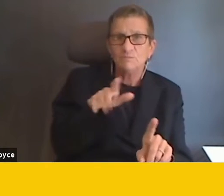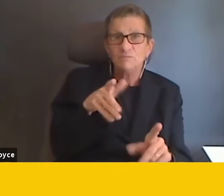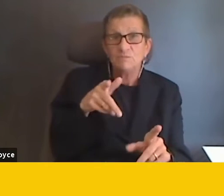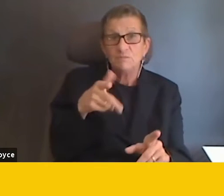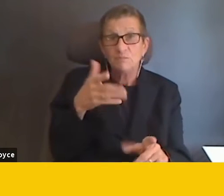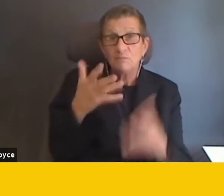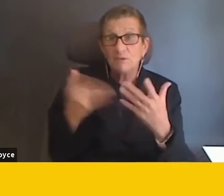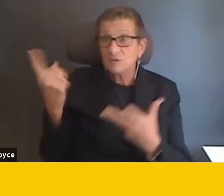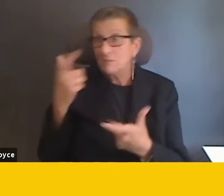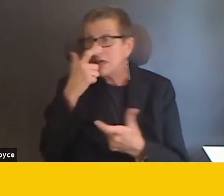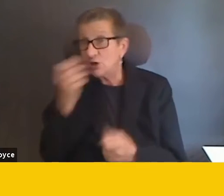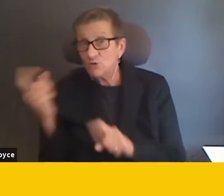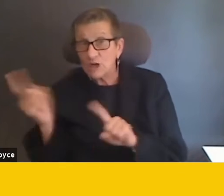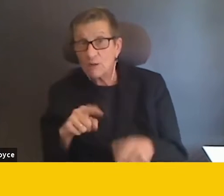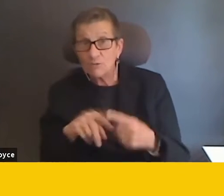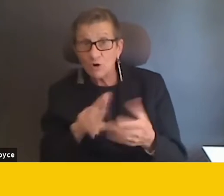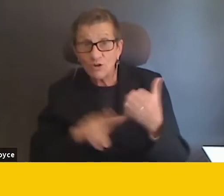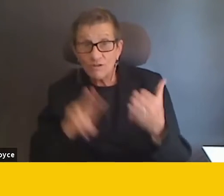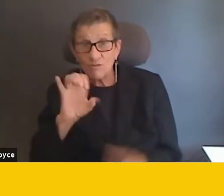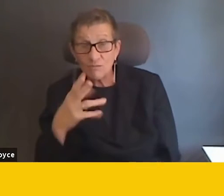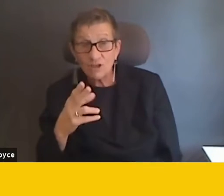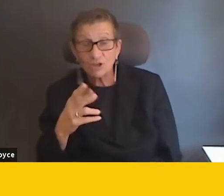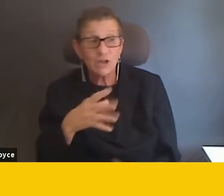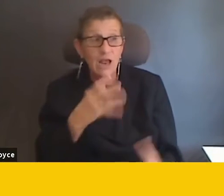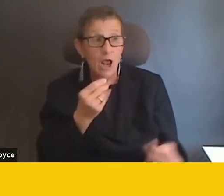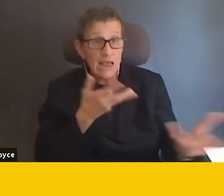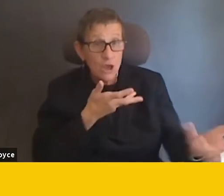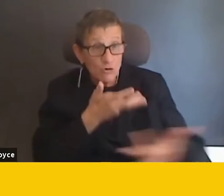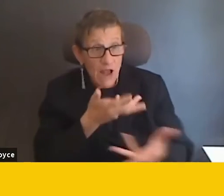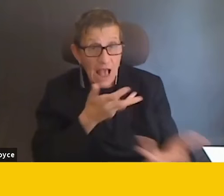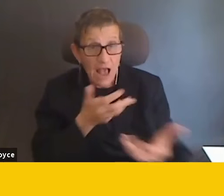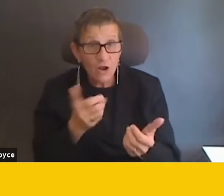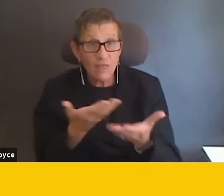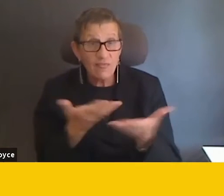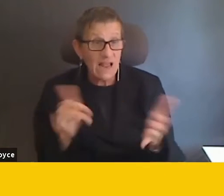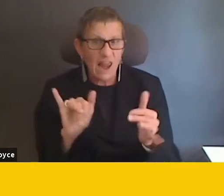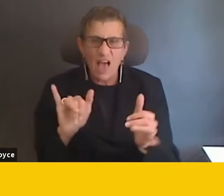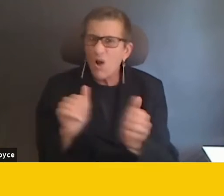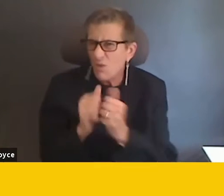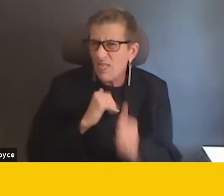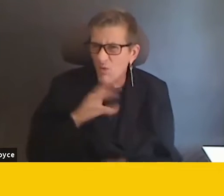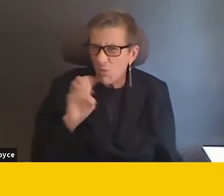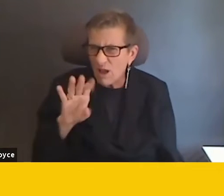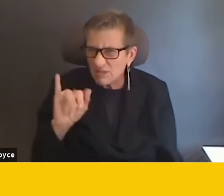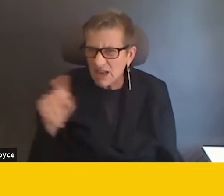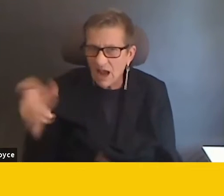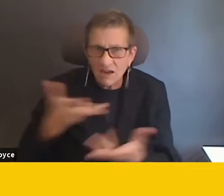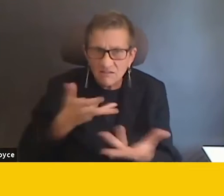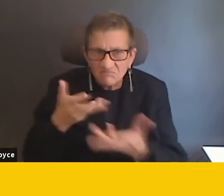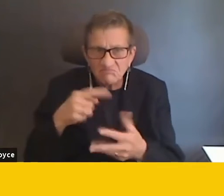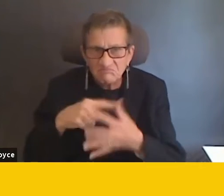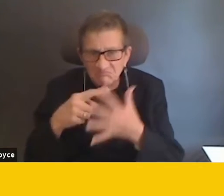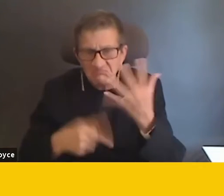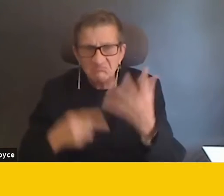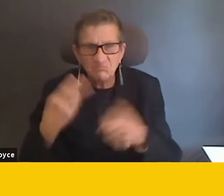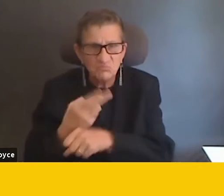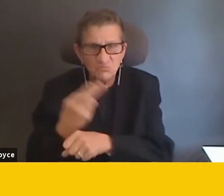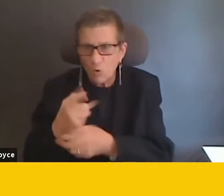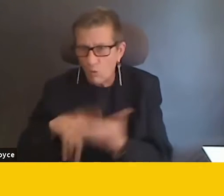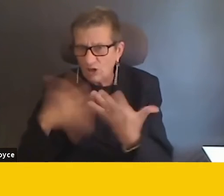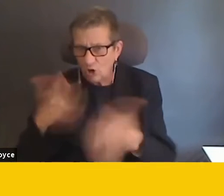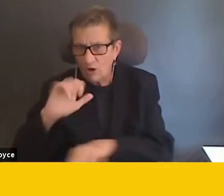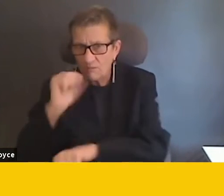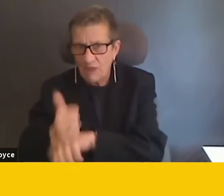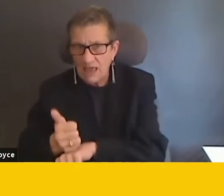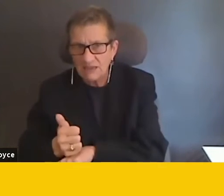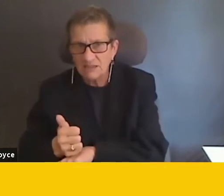interested in coming to the University of Michigan and interact with things like our website. And are these mechanisms in place so that